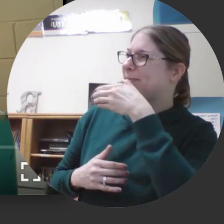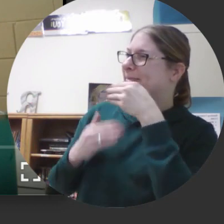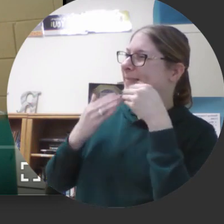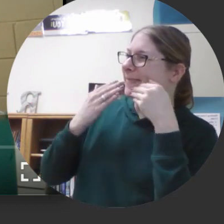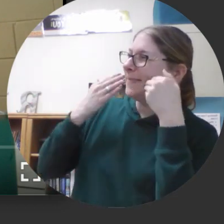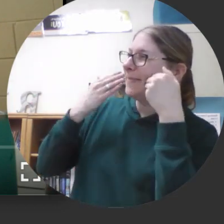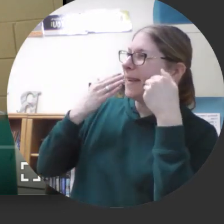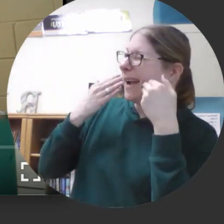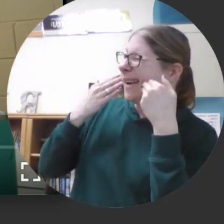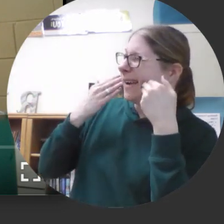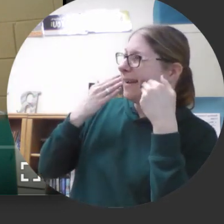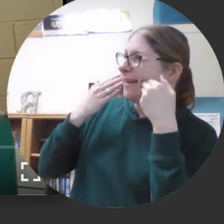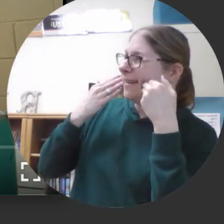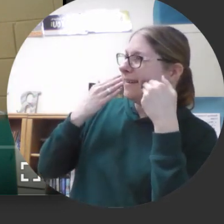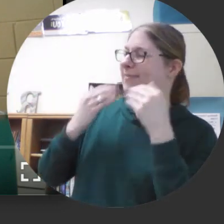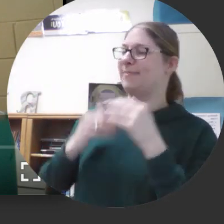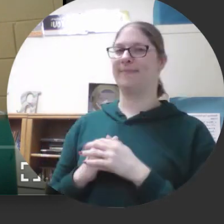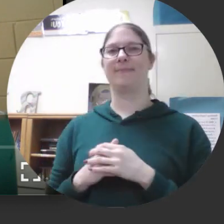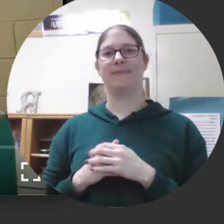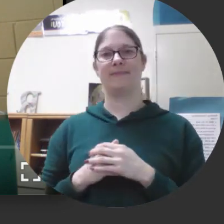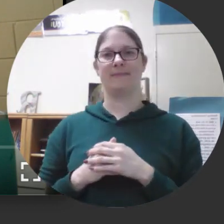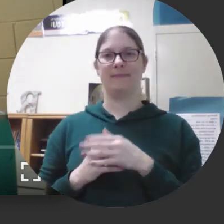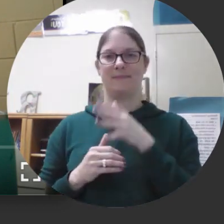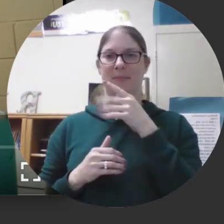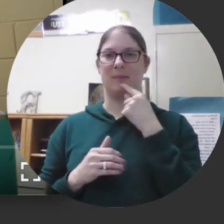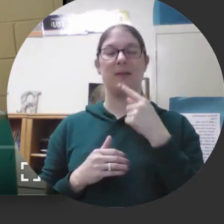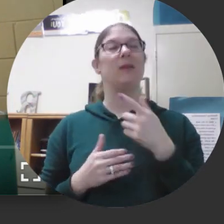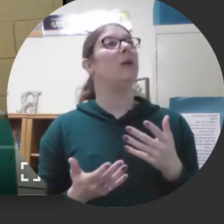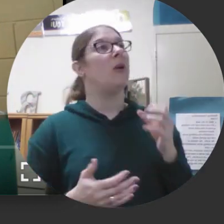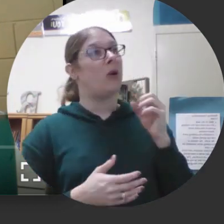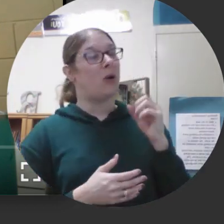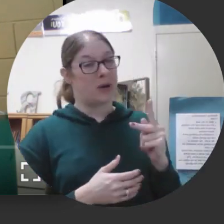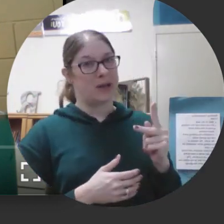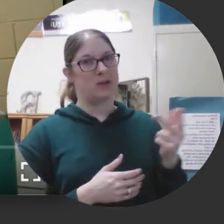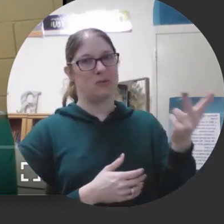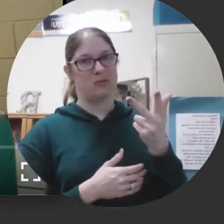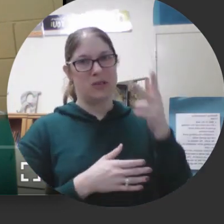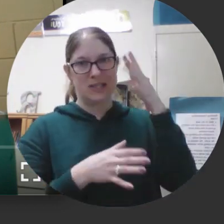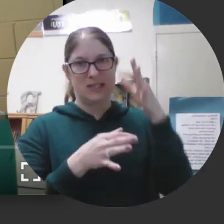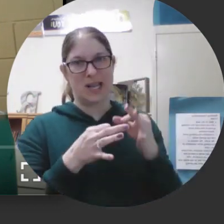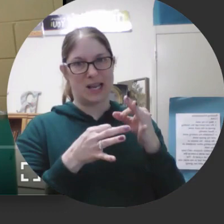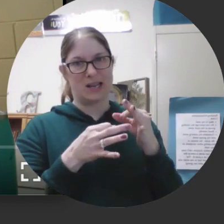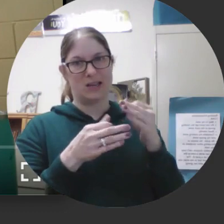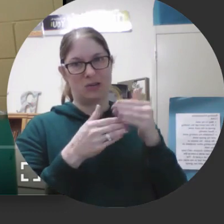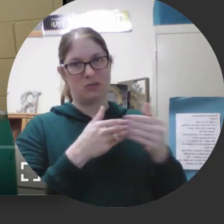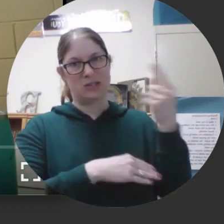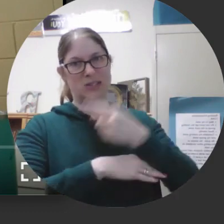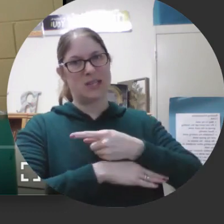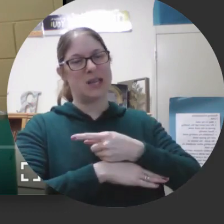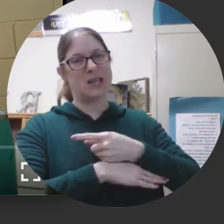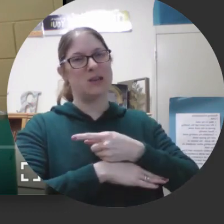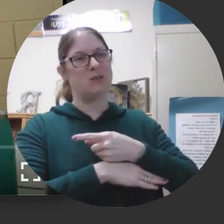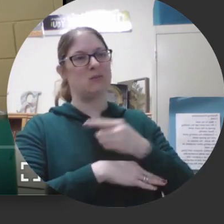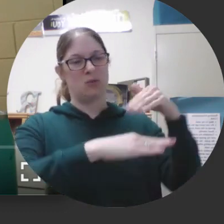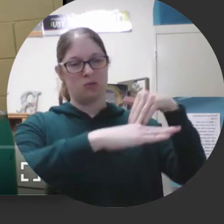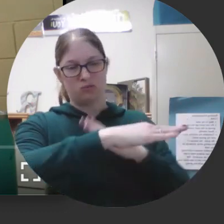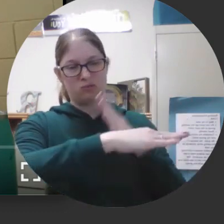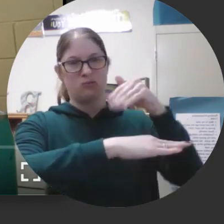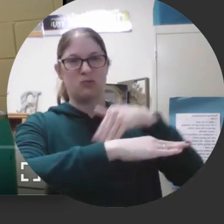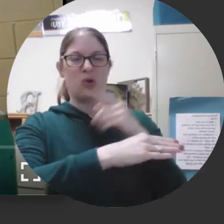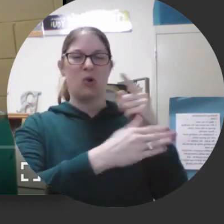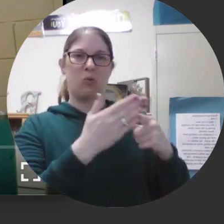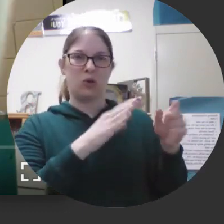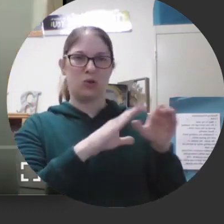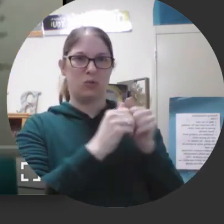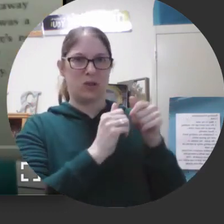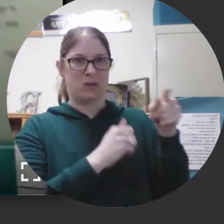You can have the rest of the day to decide among the three of you what we're going to do with the creature. But I want it out of the house by this evening, and